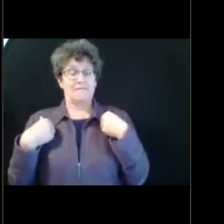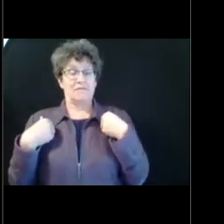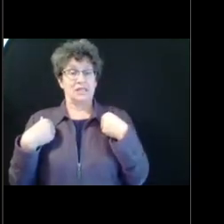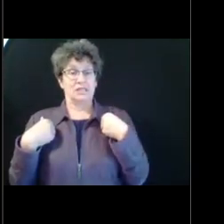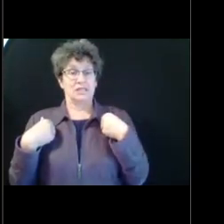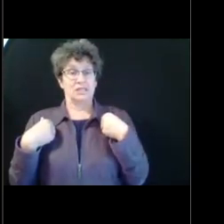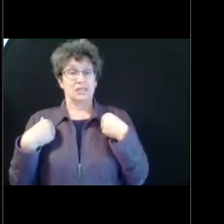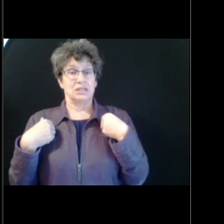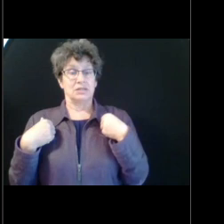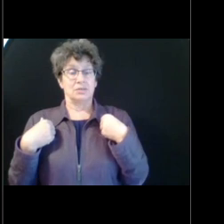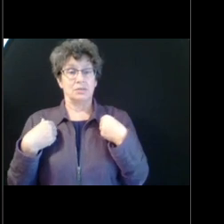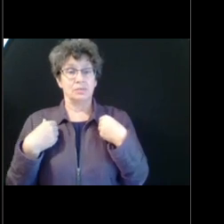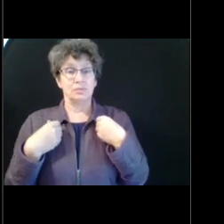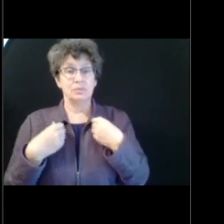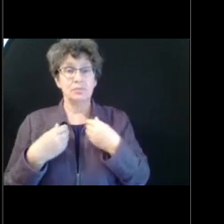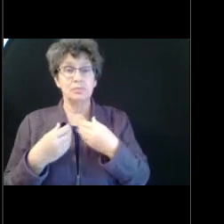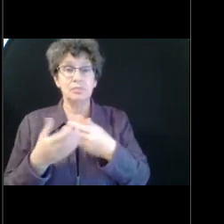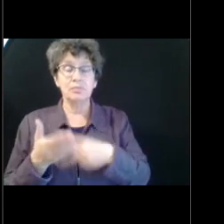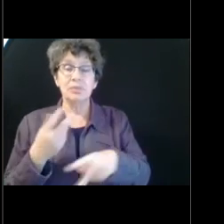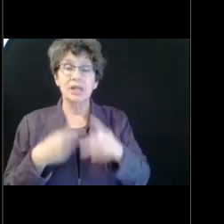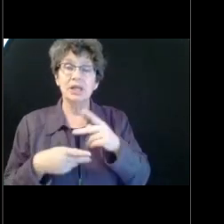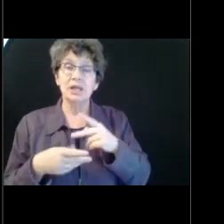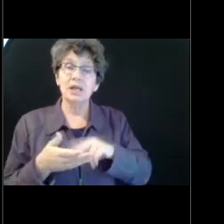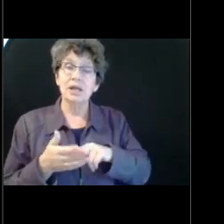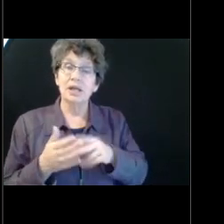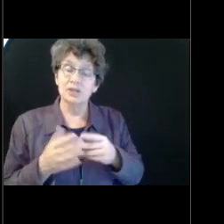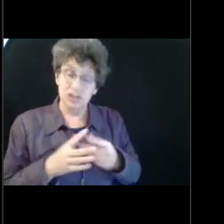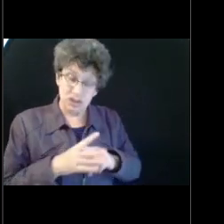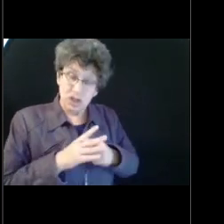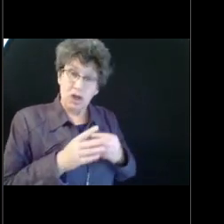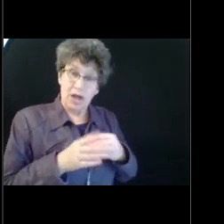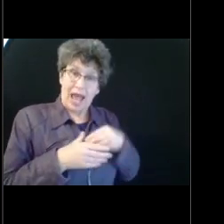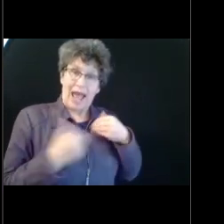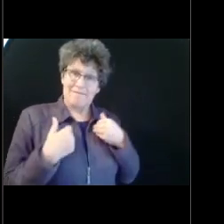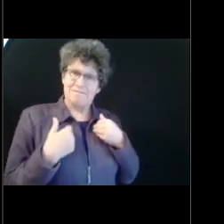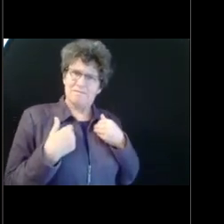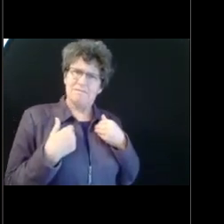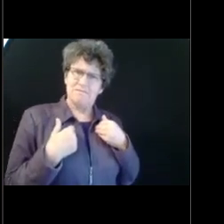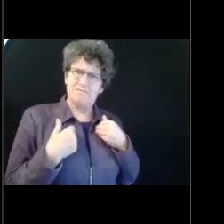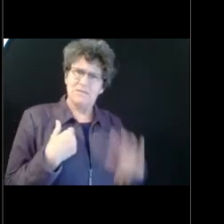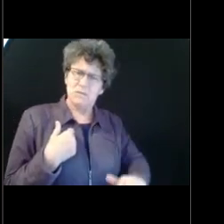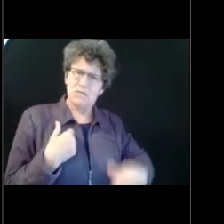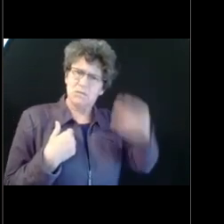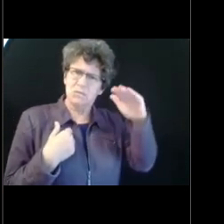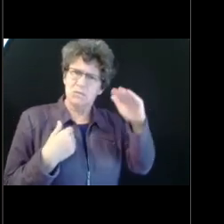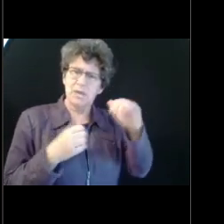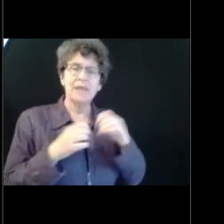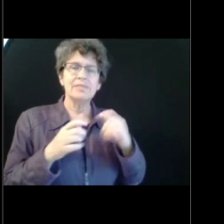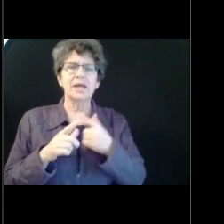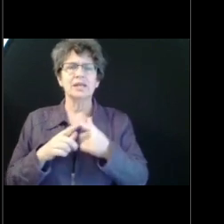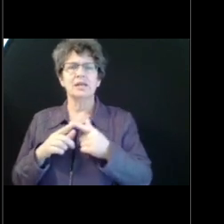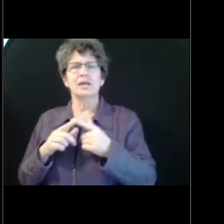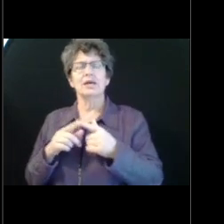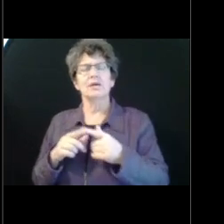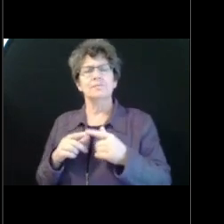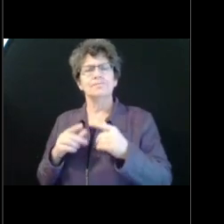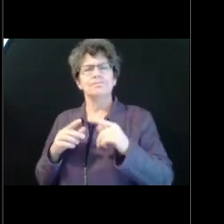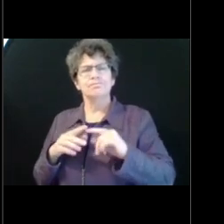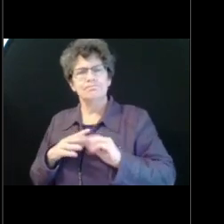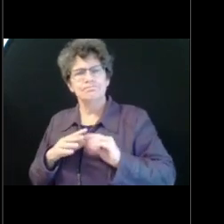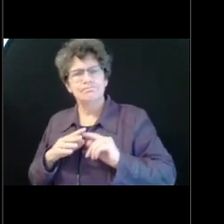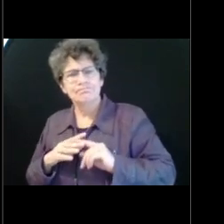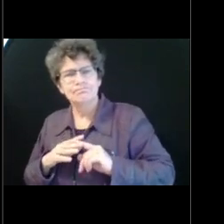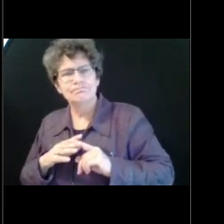something that you cultivate and renew over a lifetime, to something that we actually practice in